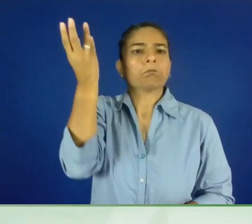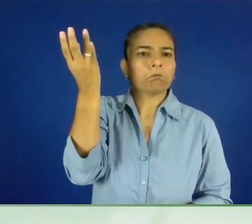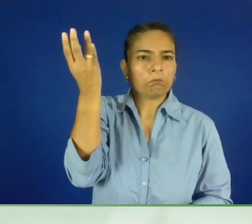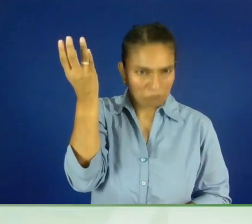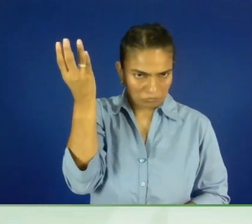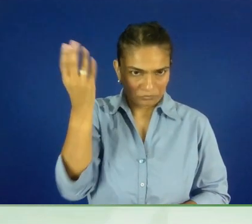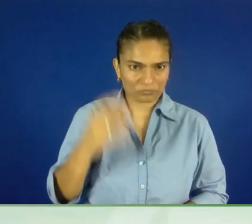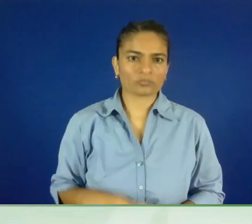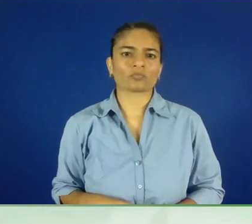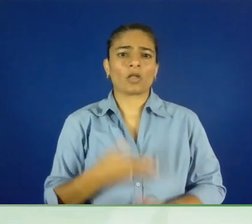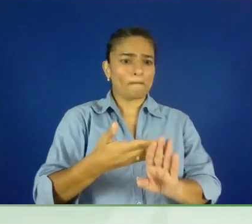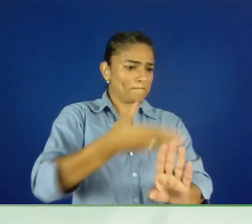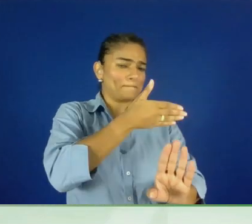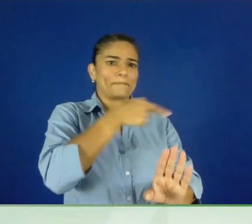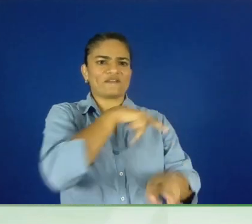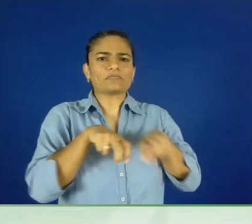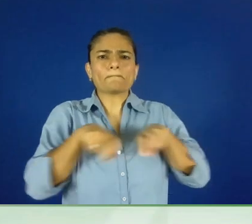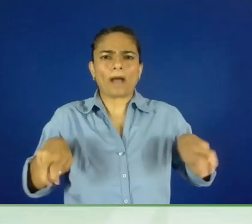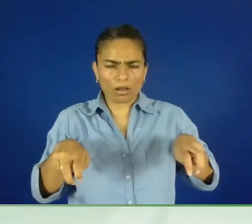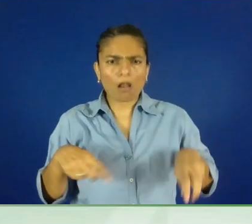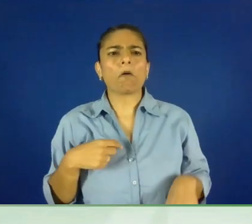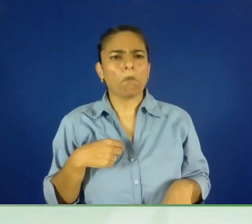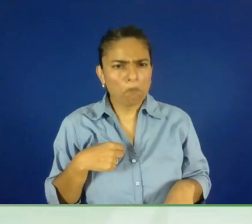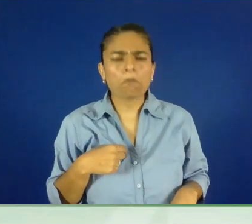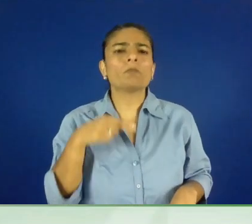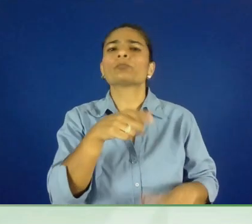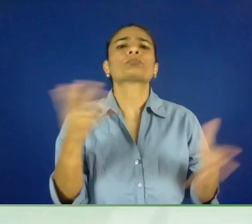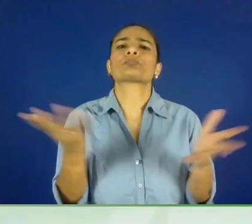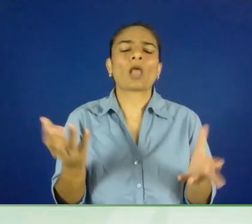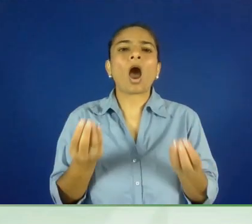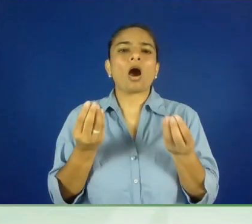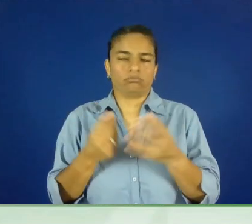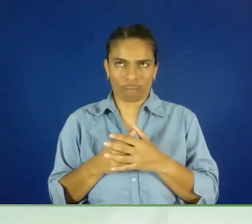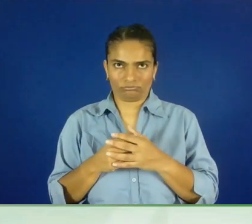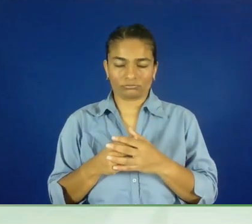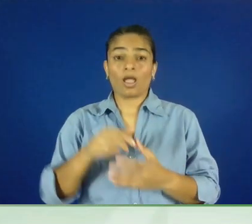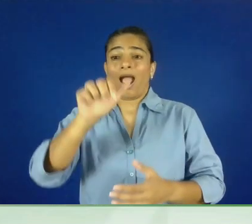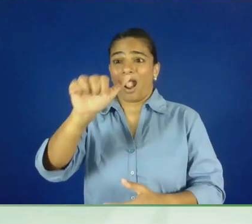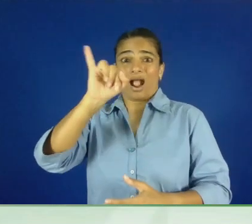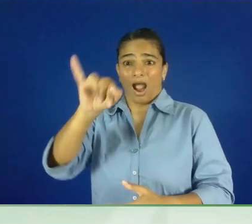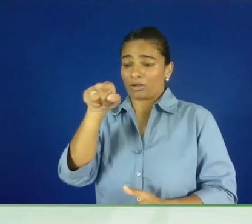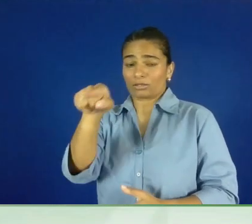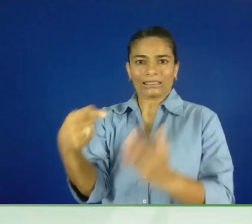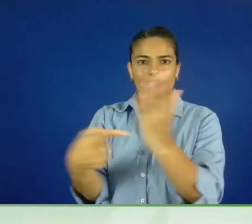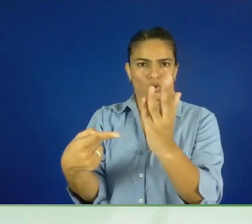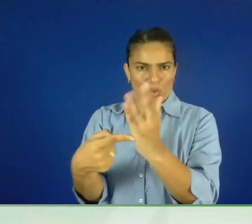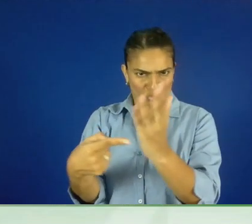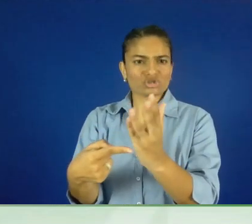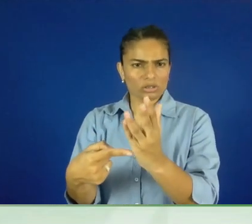that everyone will benefit from AI? And there's nice stories, there's